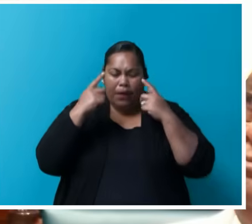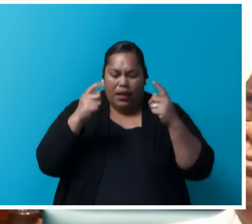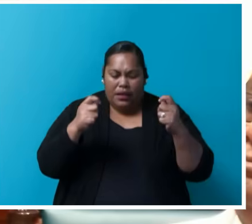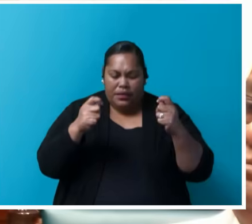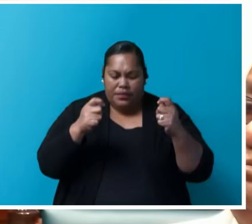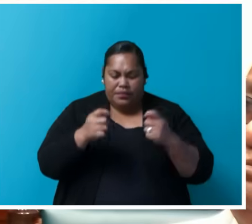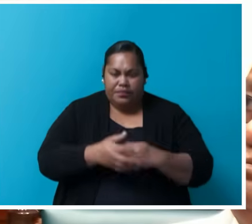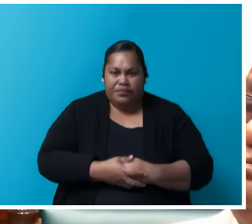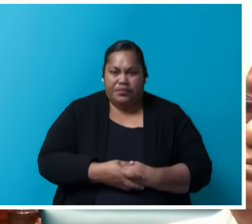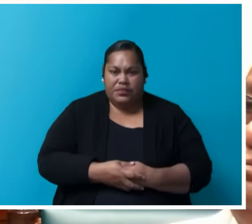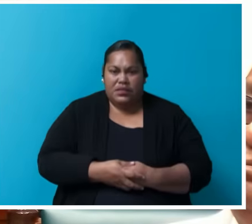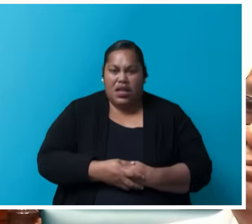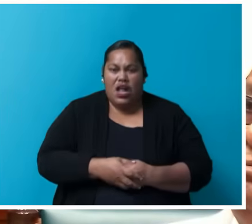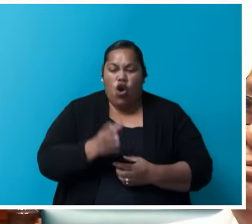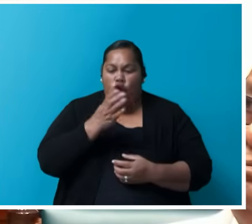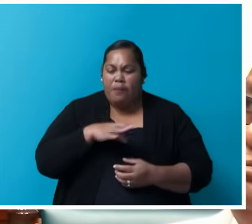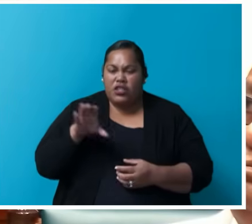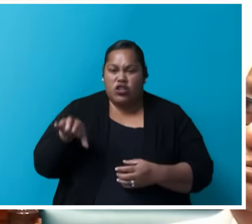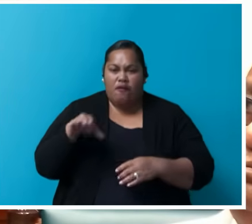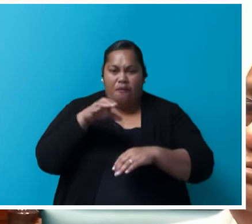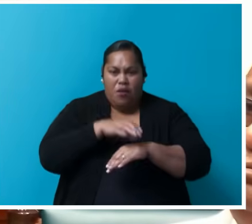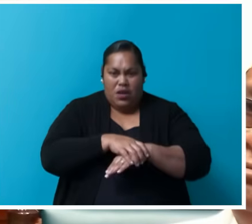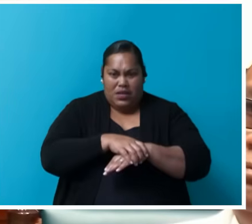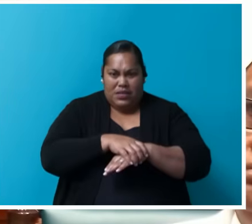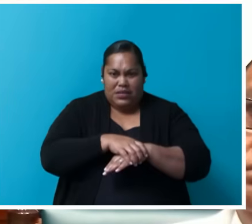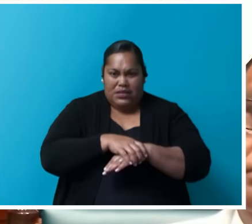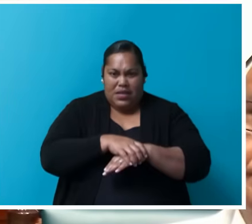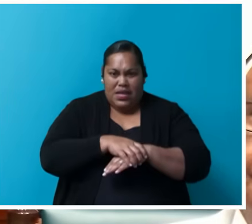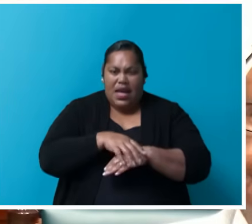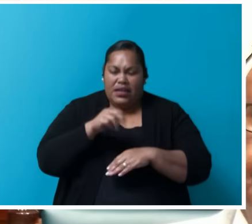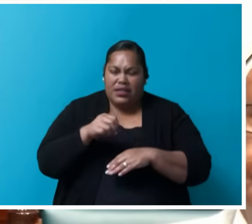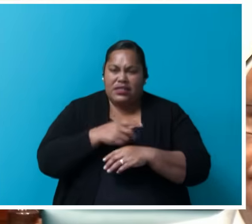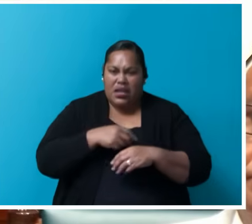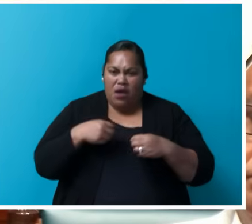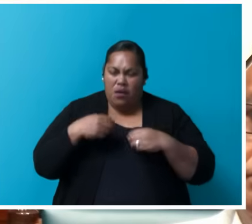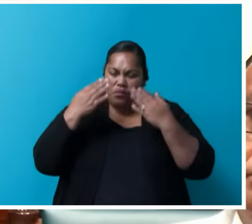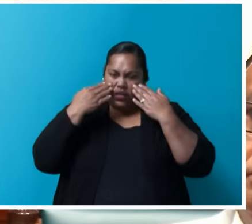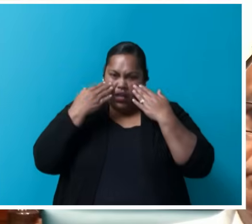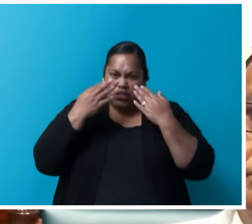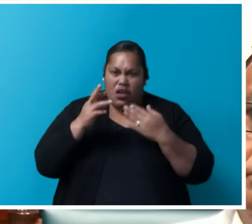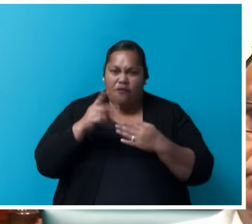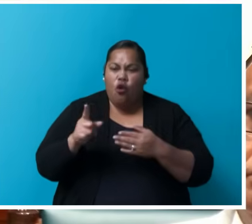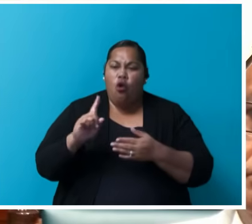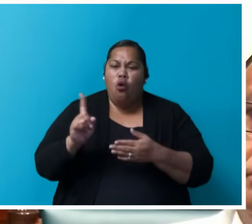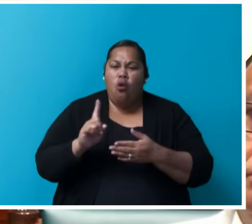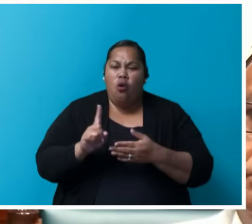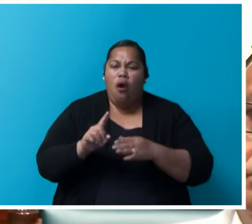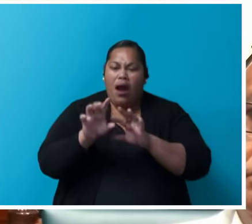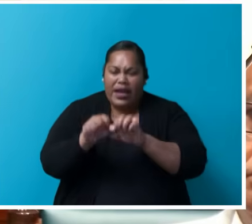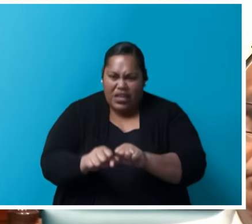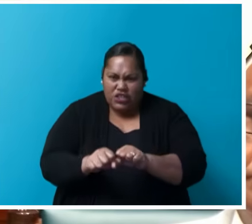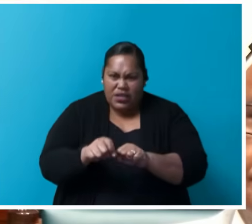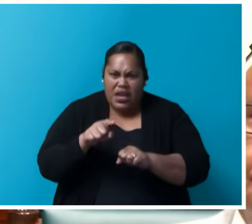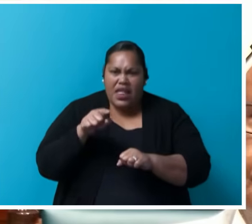Mr. Speaker, the Commissioner of Police and his officers deserve our appreciation for the swift action in arresting the alleged